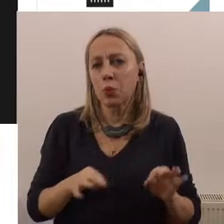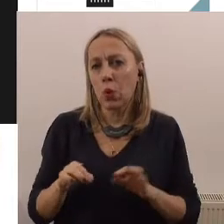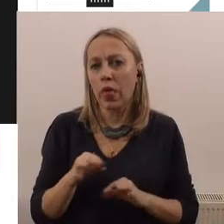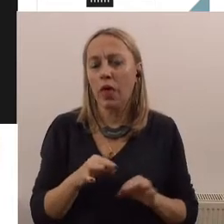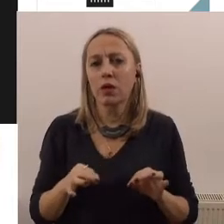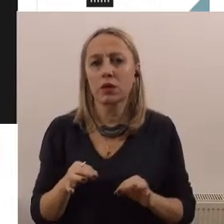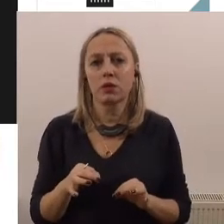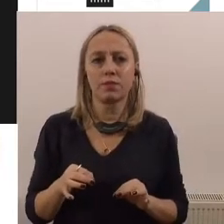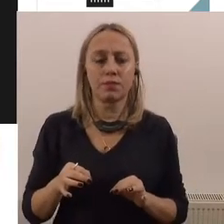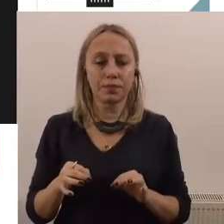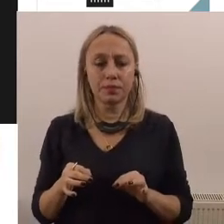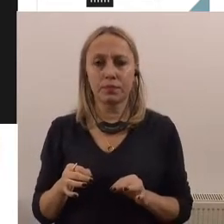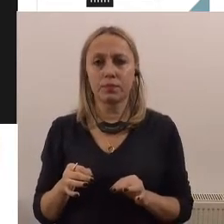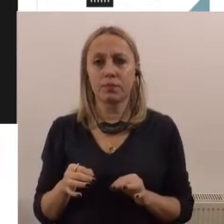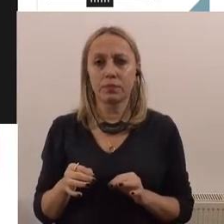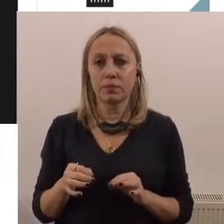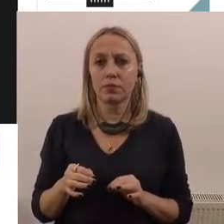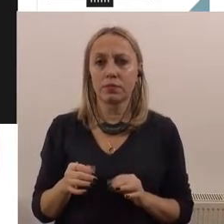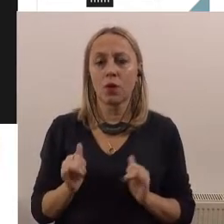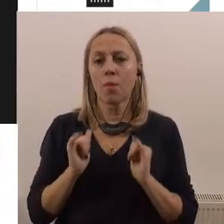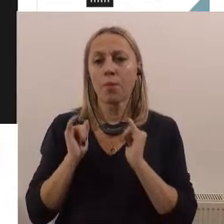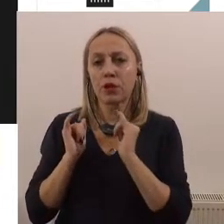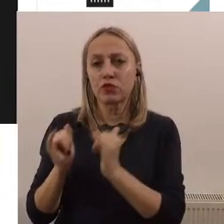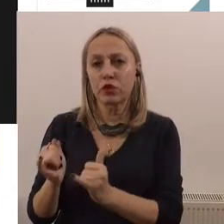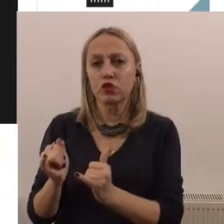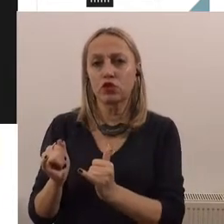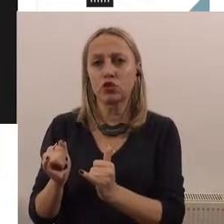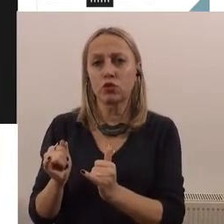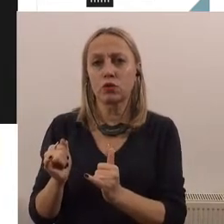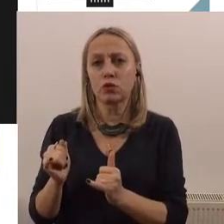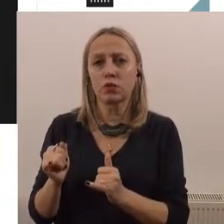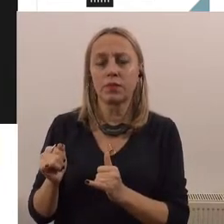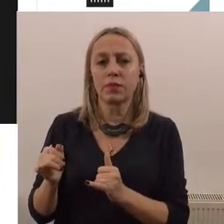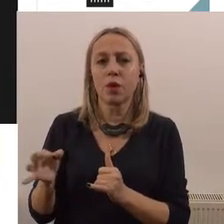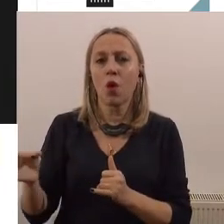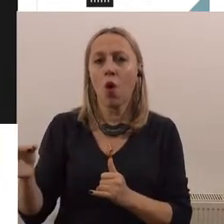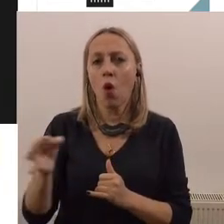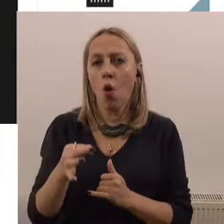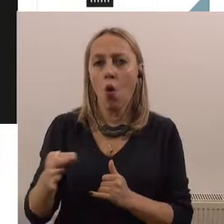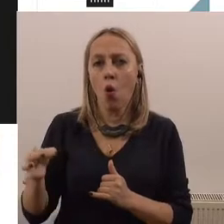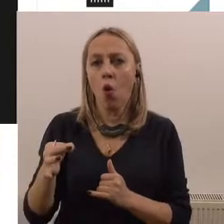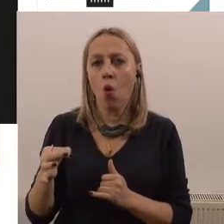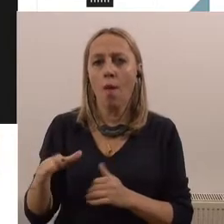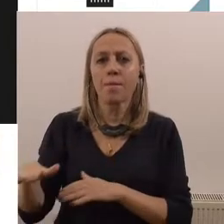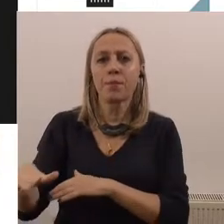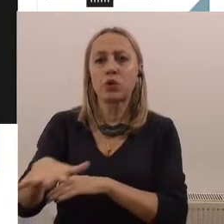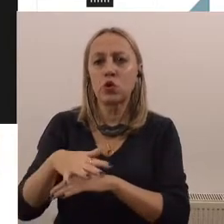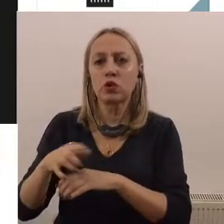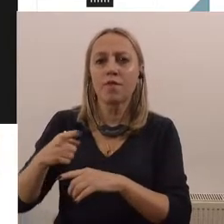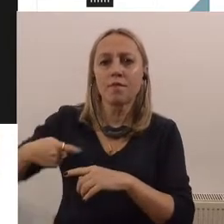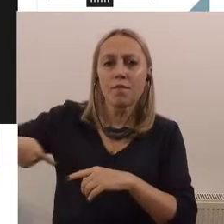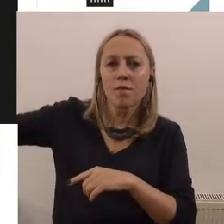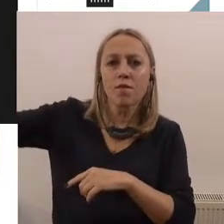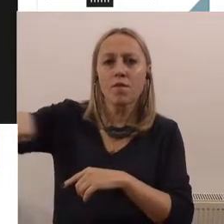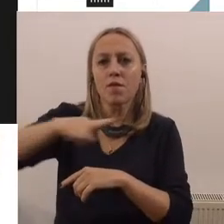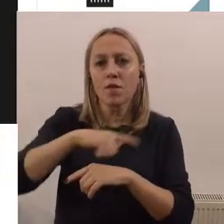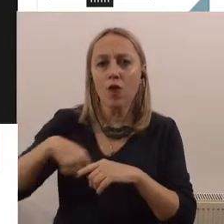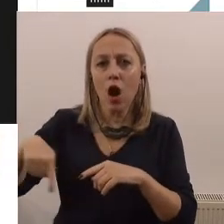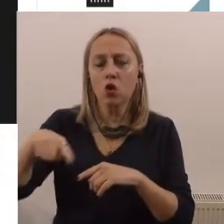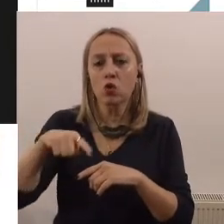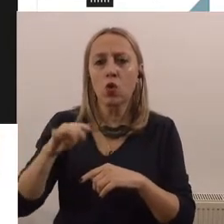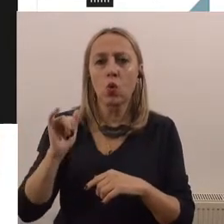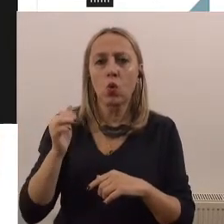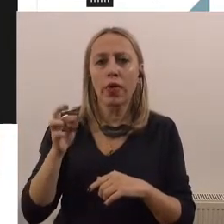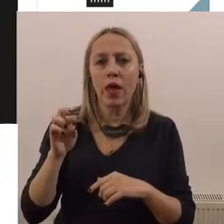was dedicated to the area and people who can meet in the area in front of the castle or around the